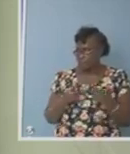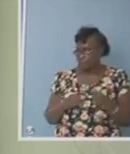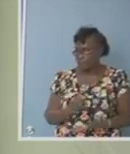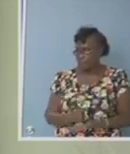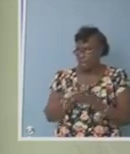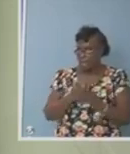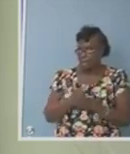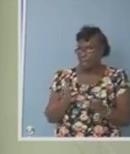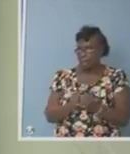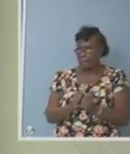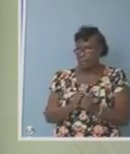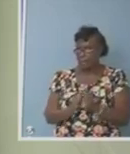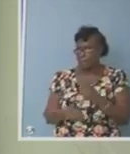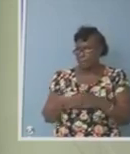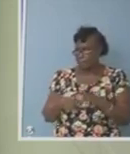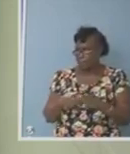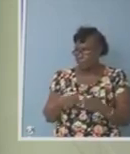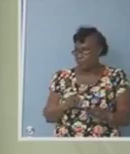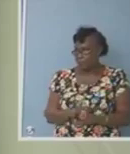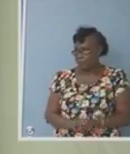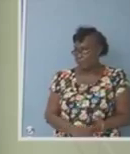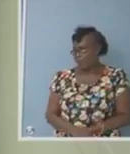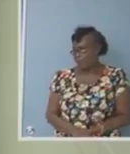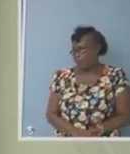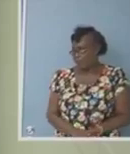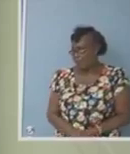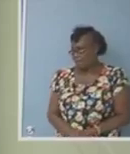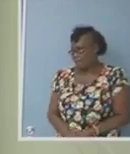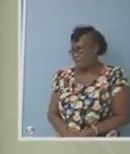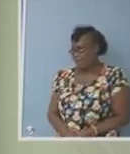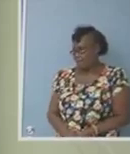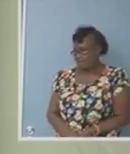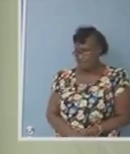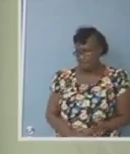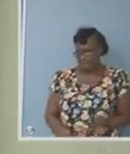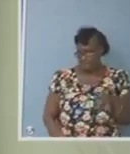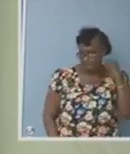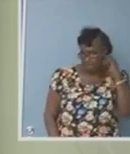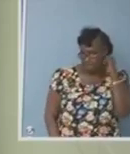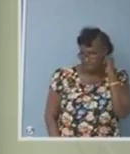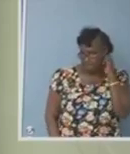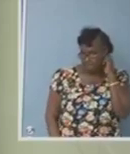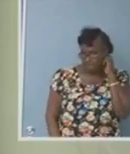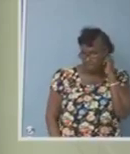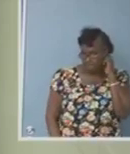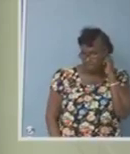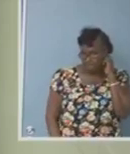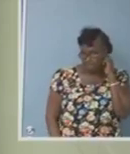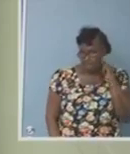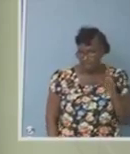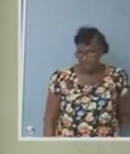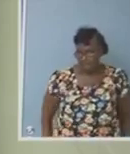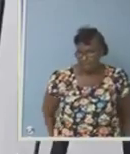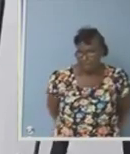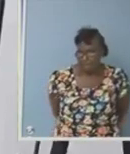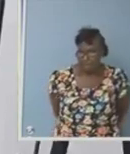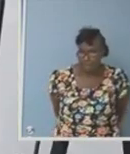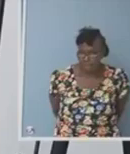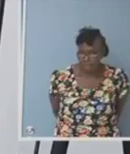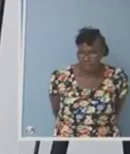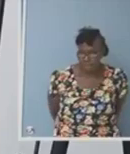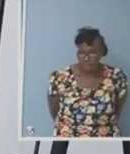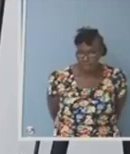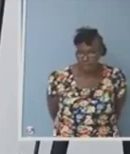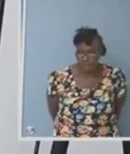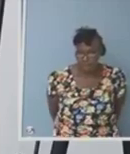this pandemic. So it's not just limited to the contingencies fund. My final question for, well, basically